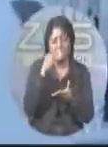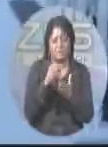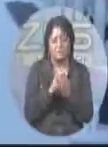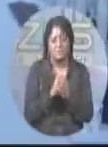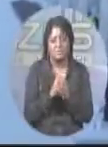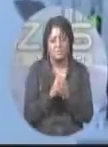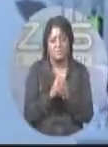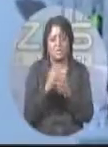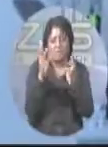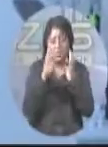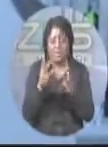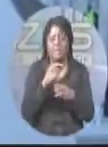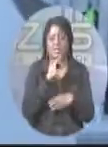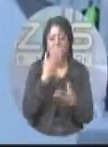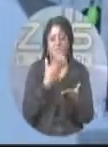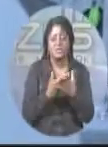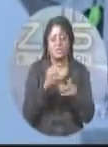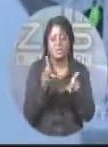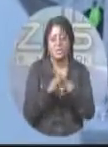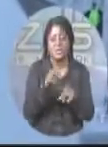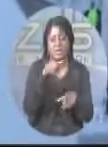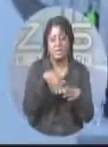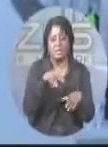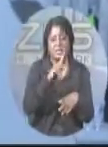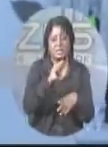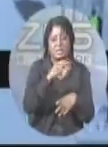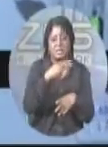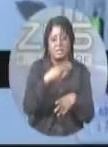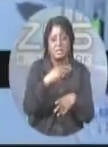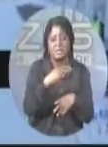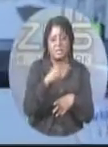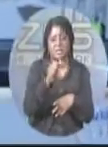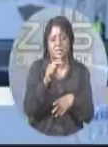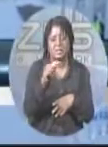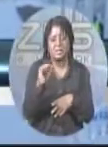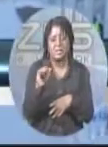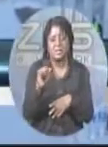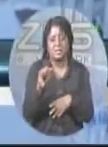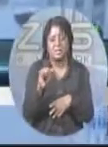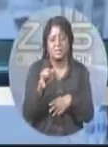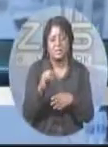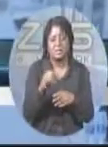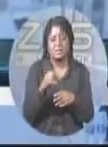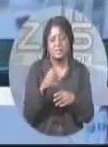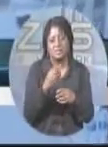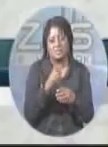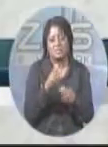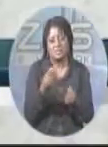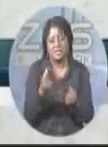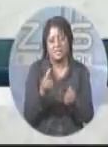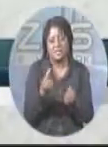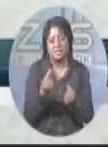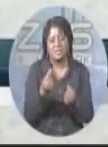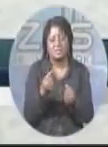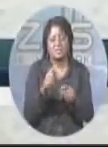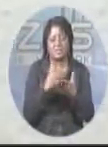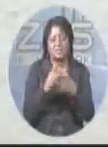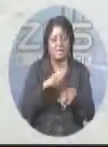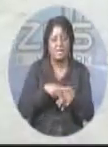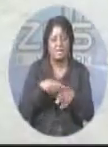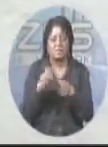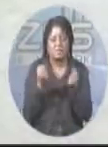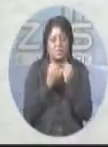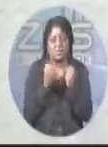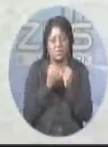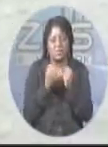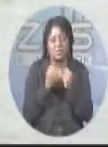like in Tahiti. The sun is power, but it's maybe sometimes cold. But it's very